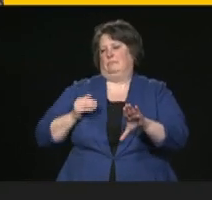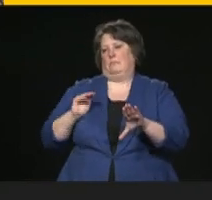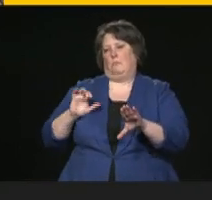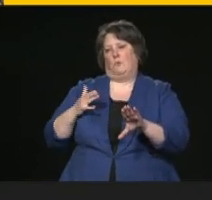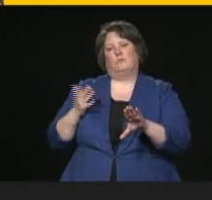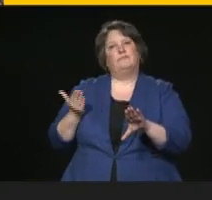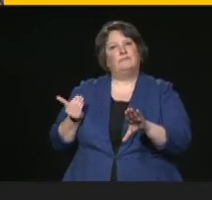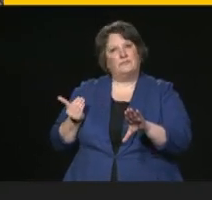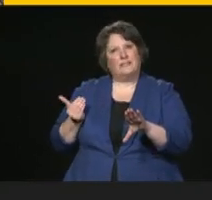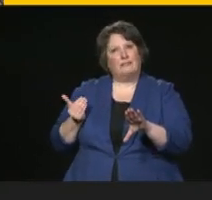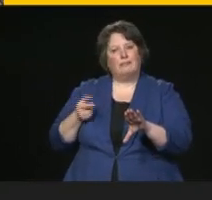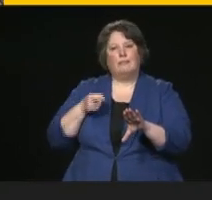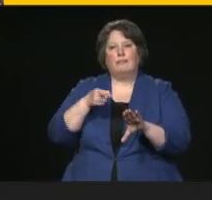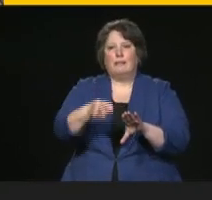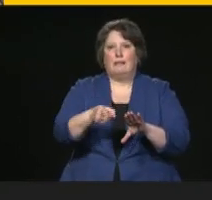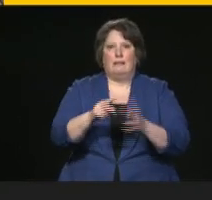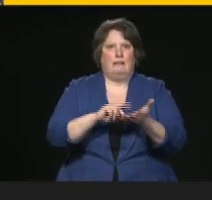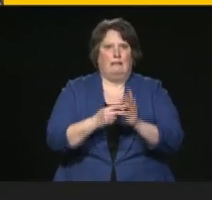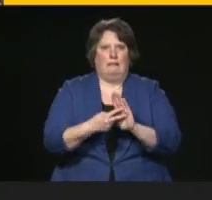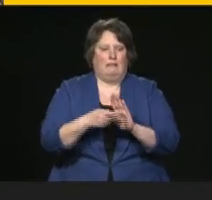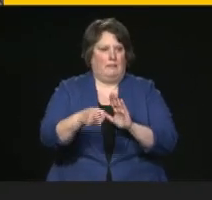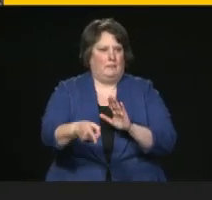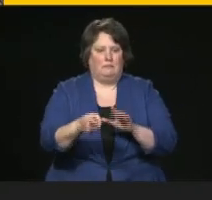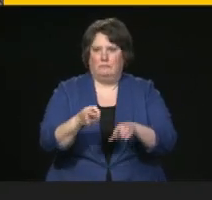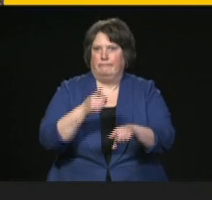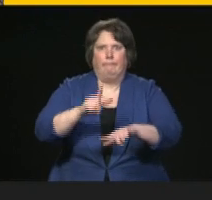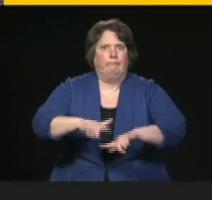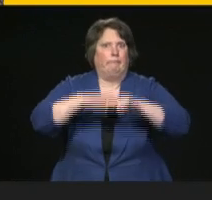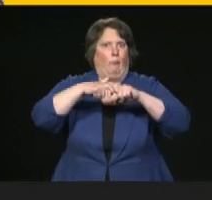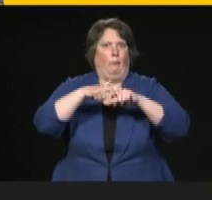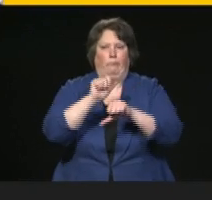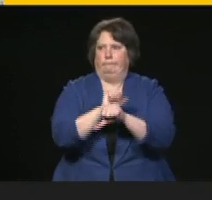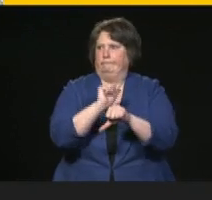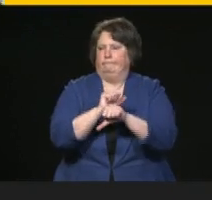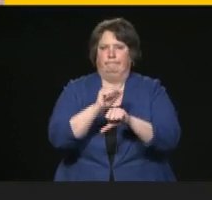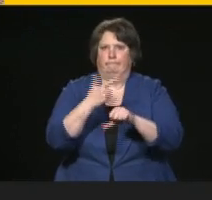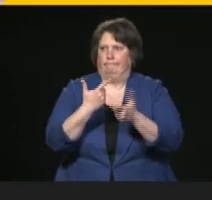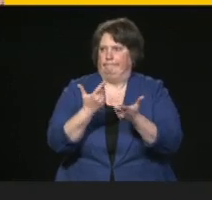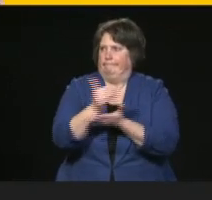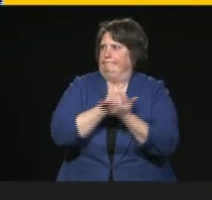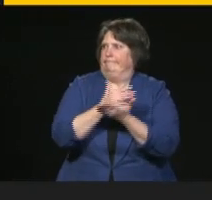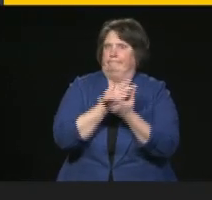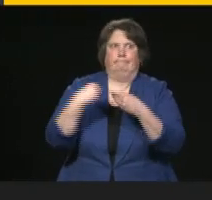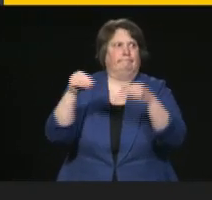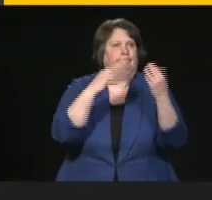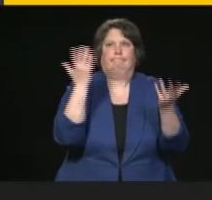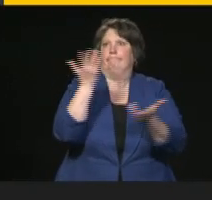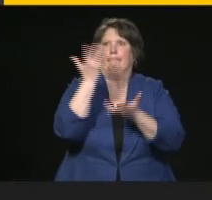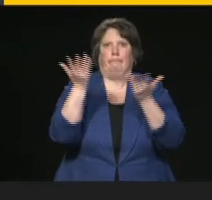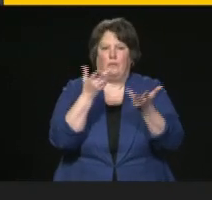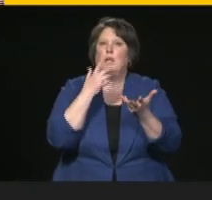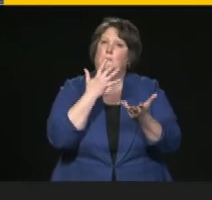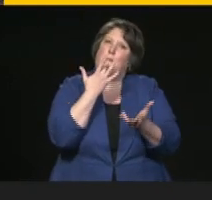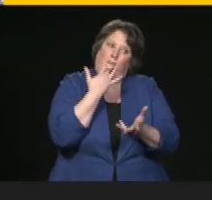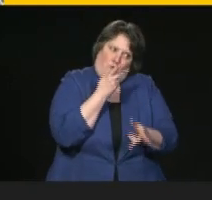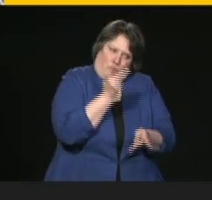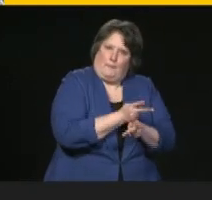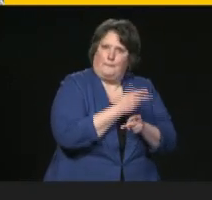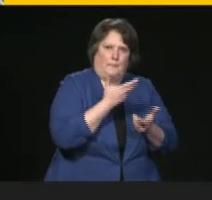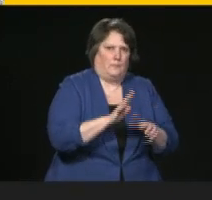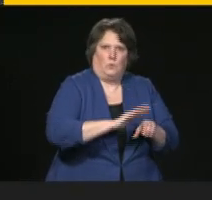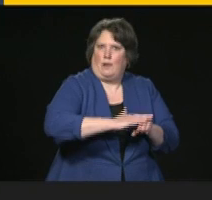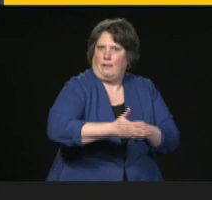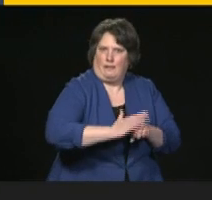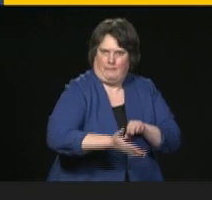of COVID-19 and decide to keep their staff and pay them in full. More details will be available